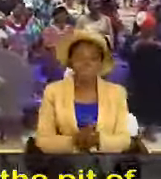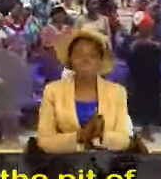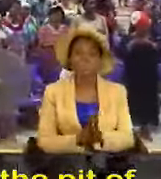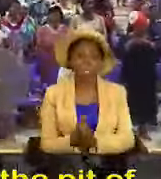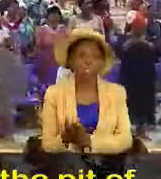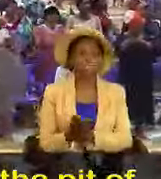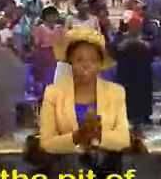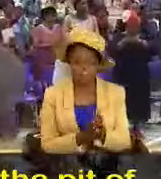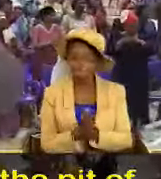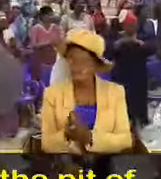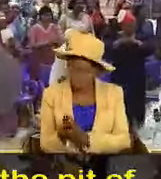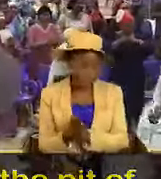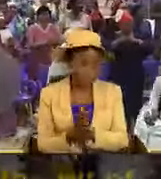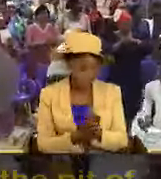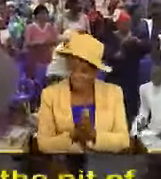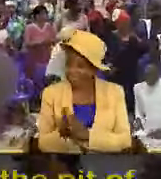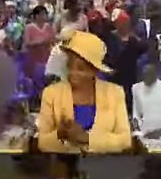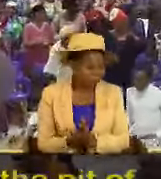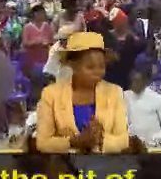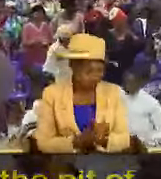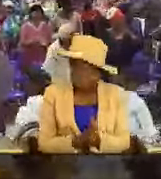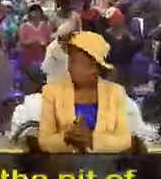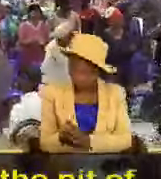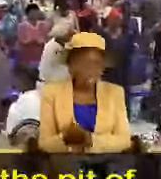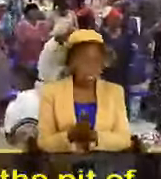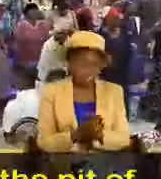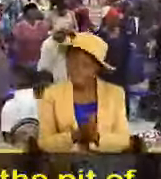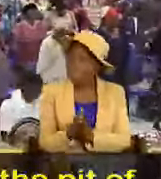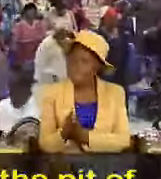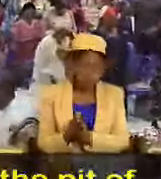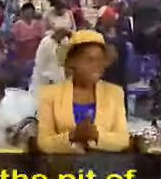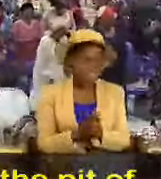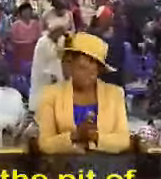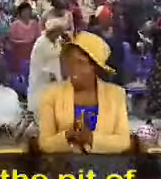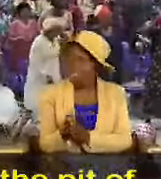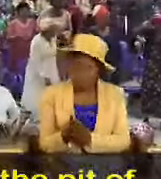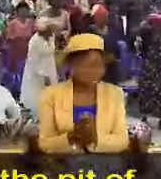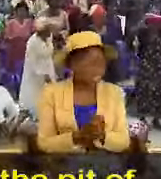me follow to your p and die my place follow to your feet and die